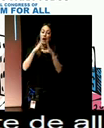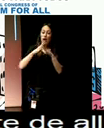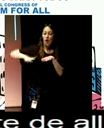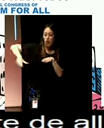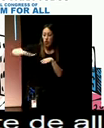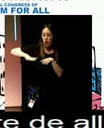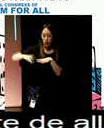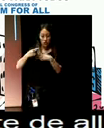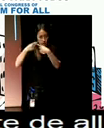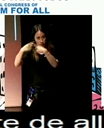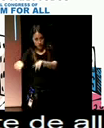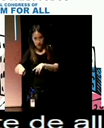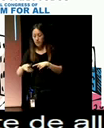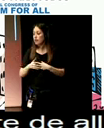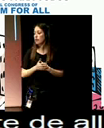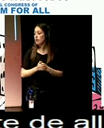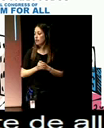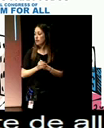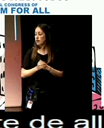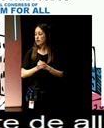of Loaves and Fishes.